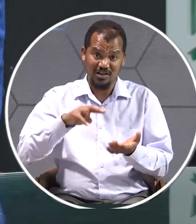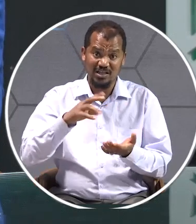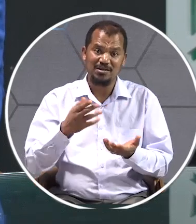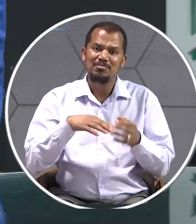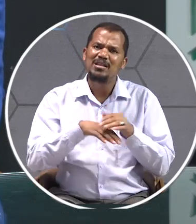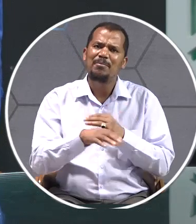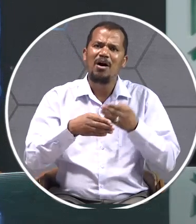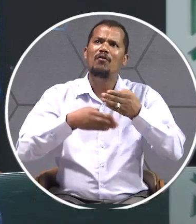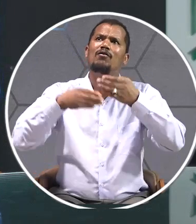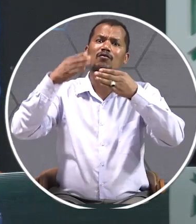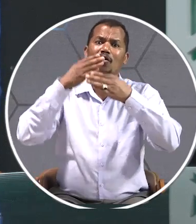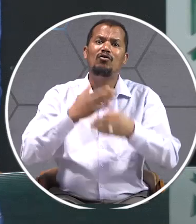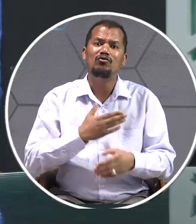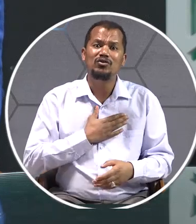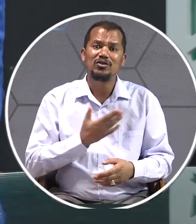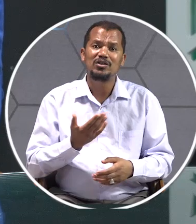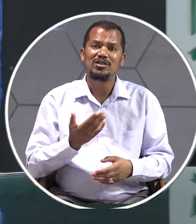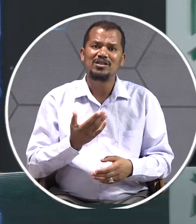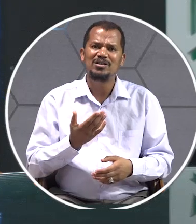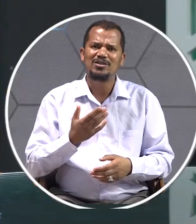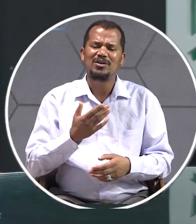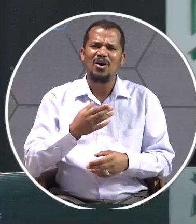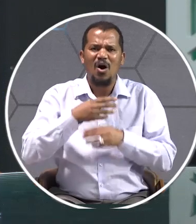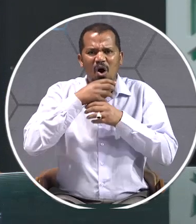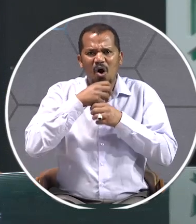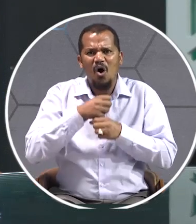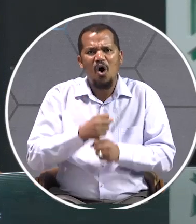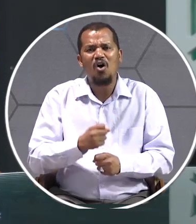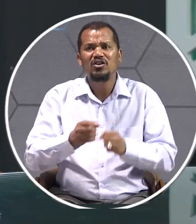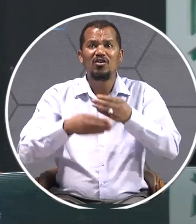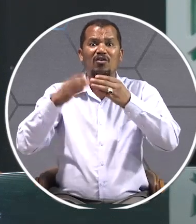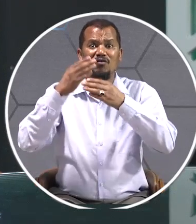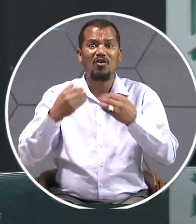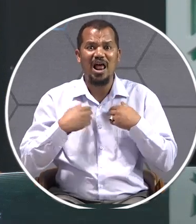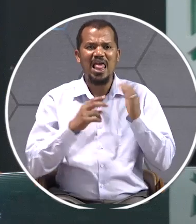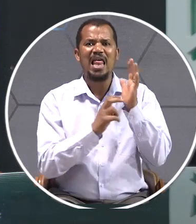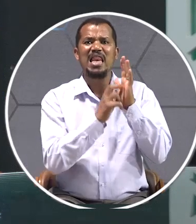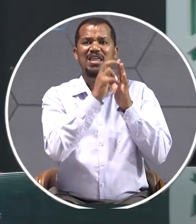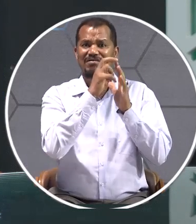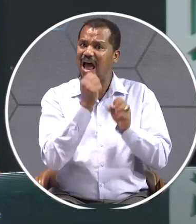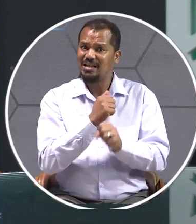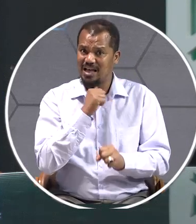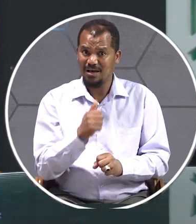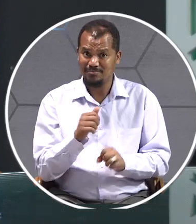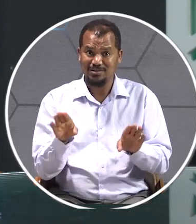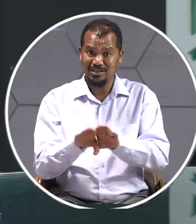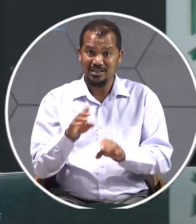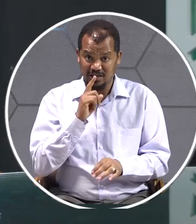Bitgaba, hence our Chachin lift, lift old building Gallo, Massa, lift twice around Minch.